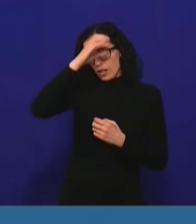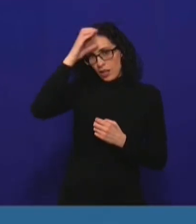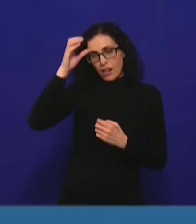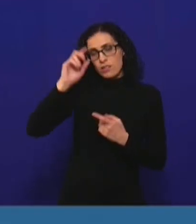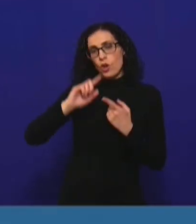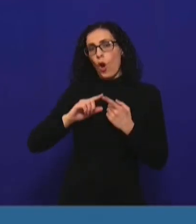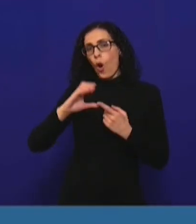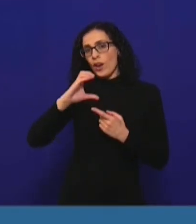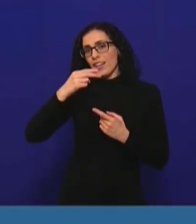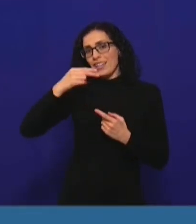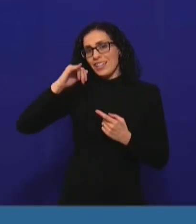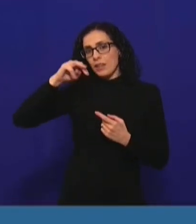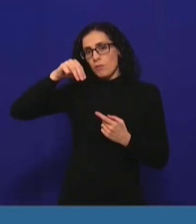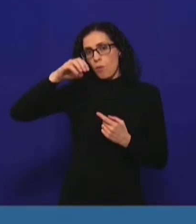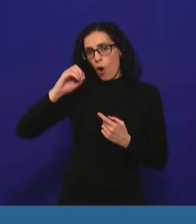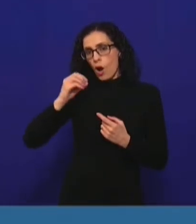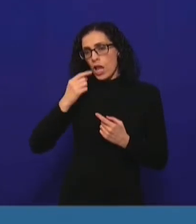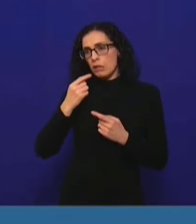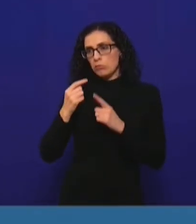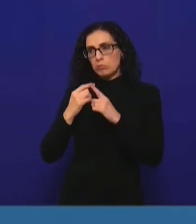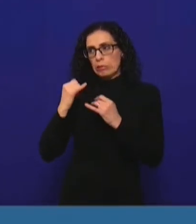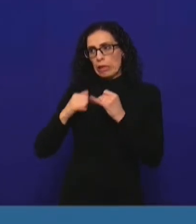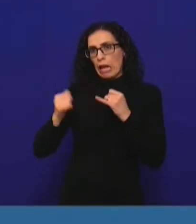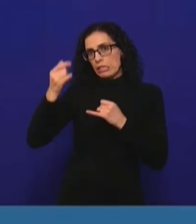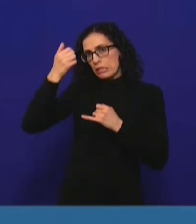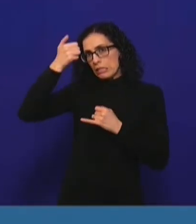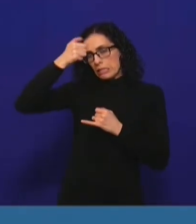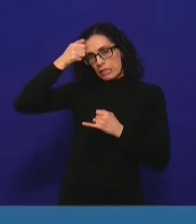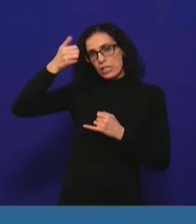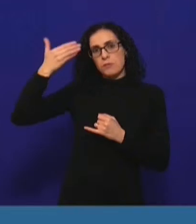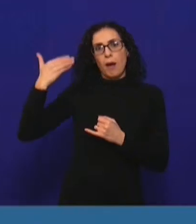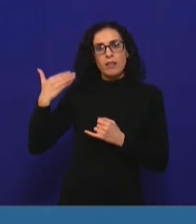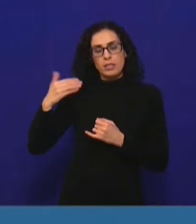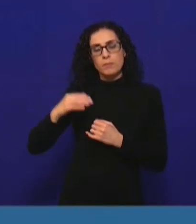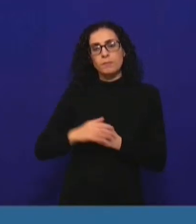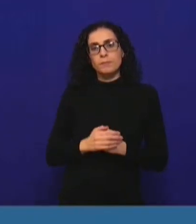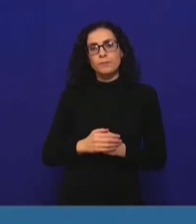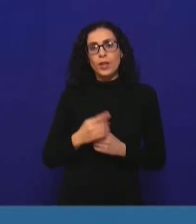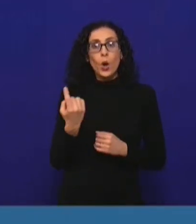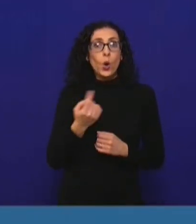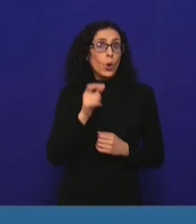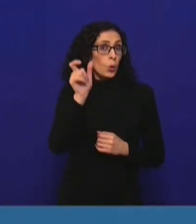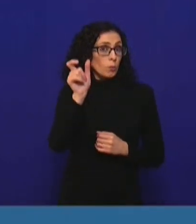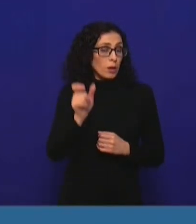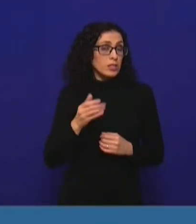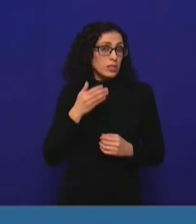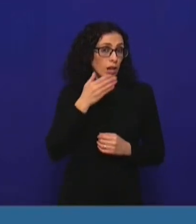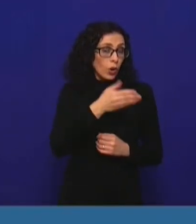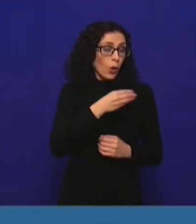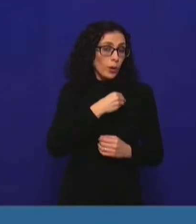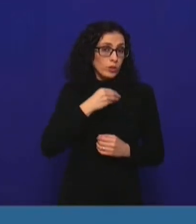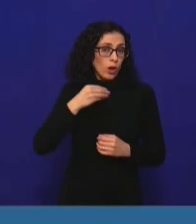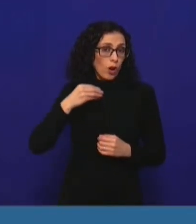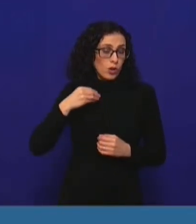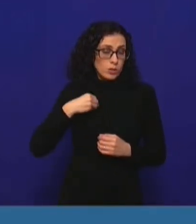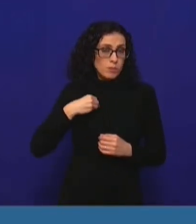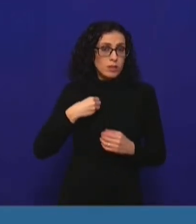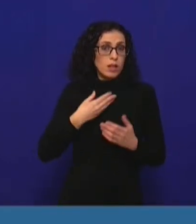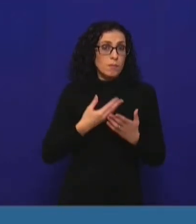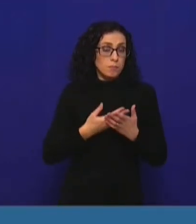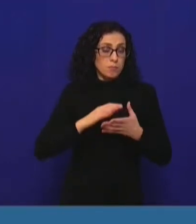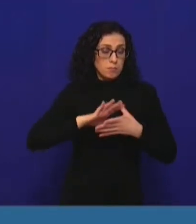anytime within the last 6 months, patients on dialysis, patients who are to be admitted to hospital with respiratory